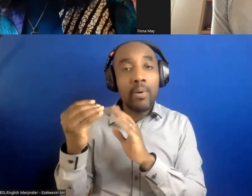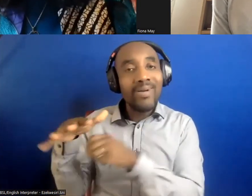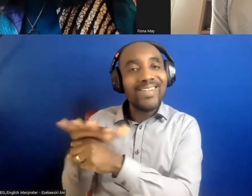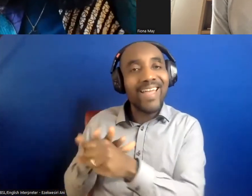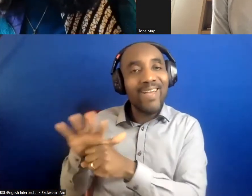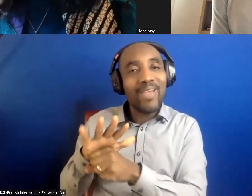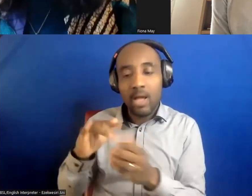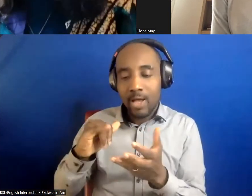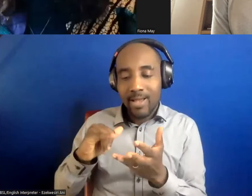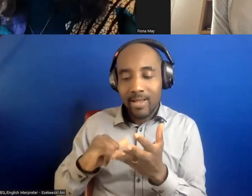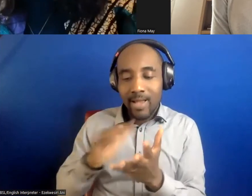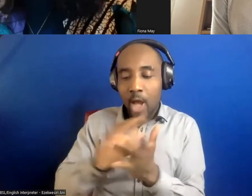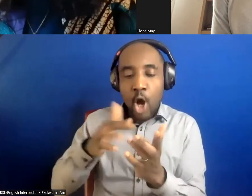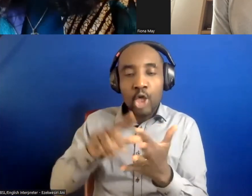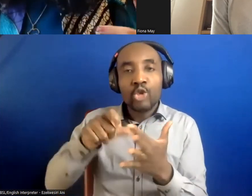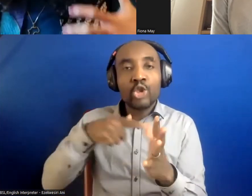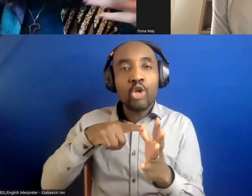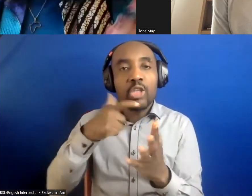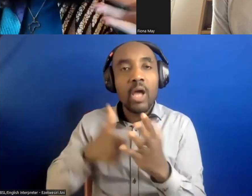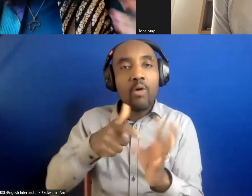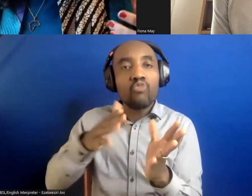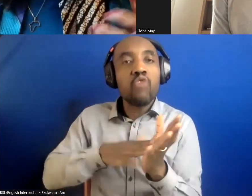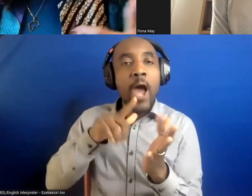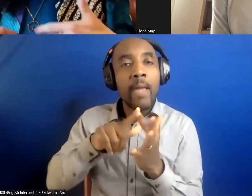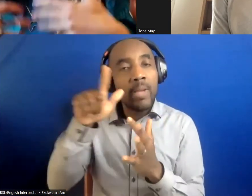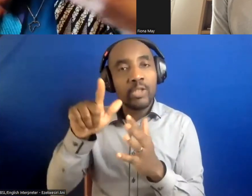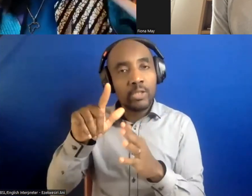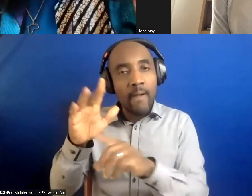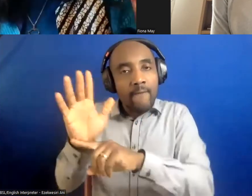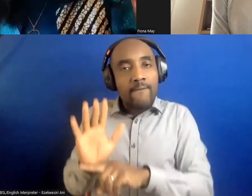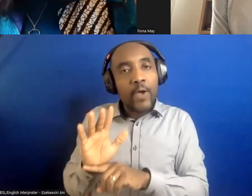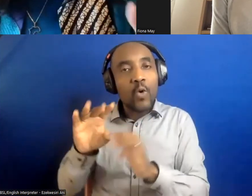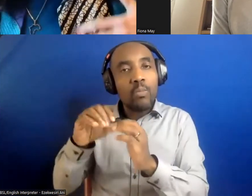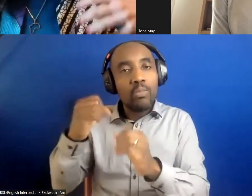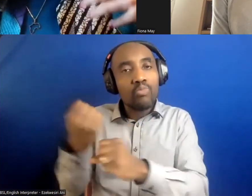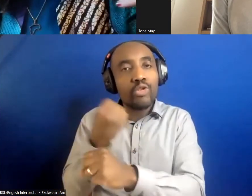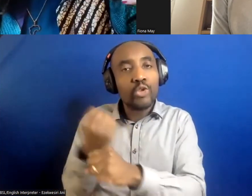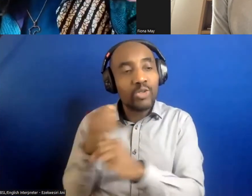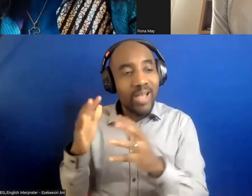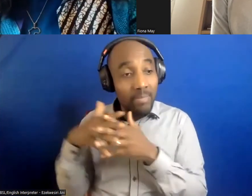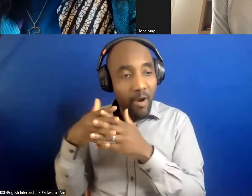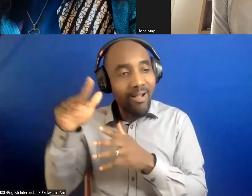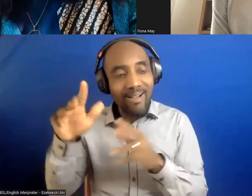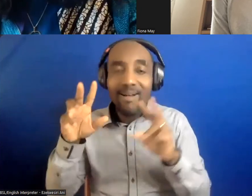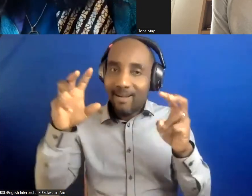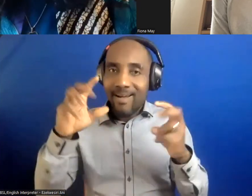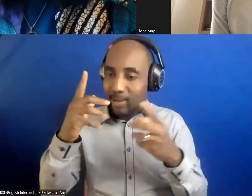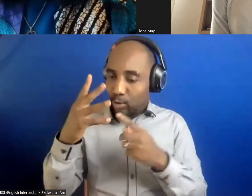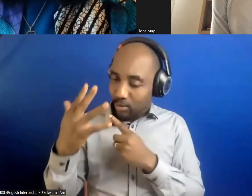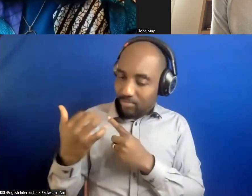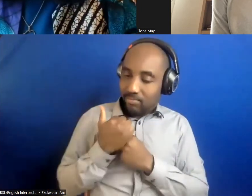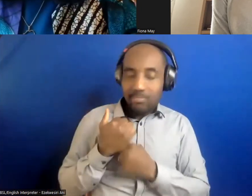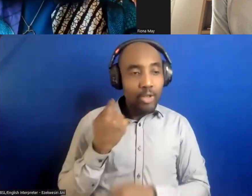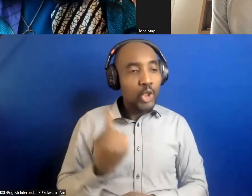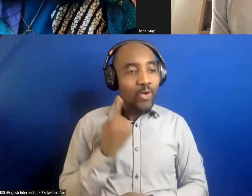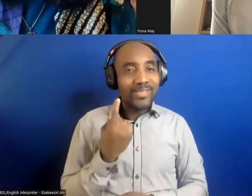Shonda Rhimes, super producer from the US. And what that means in that you're creating that legacy and you're creating that the role modeling for